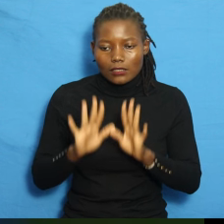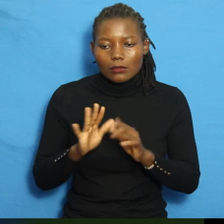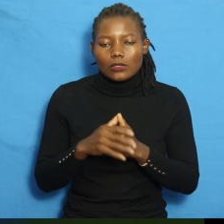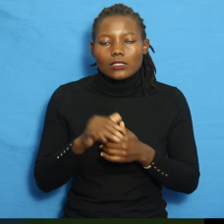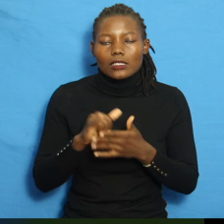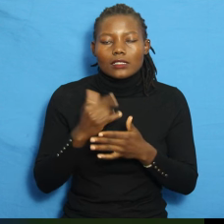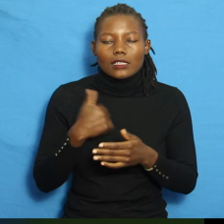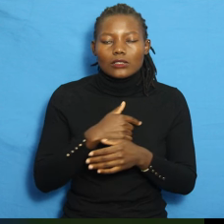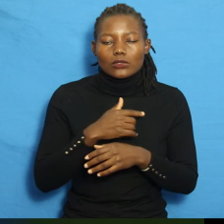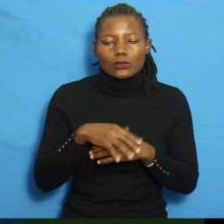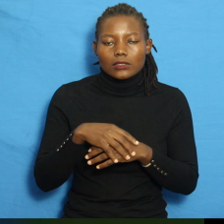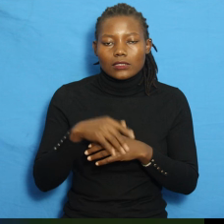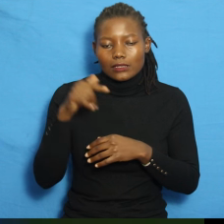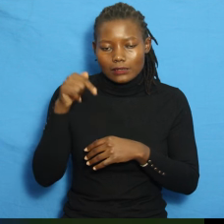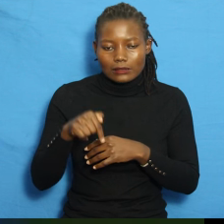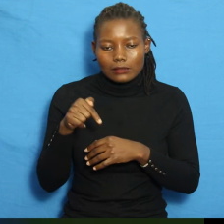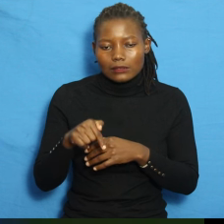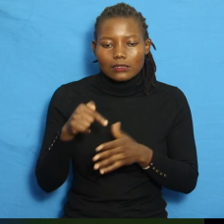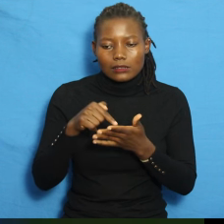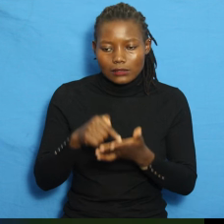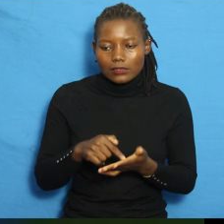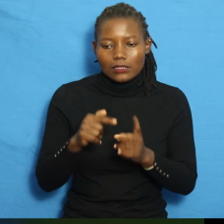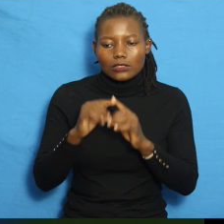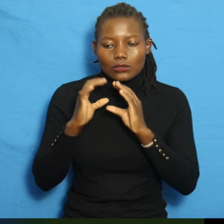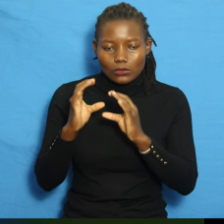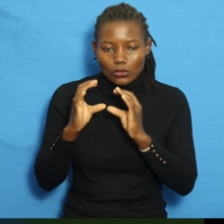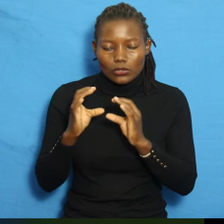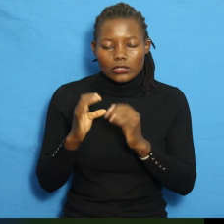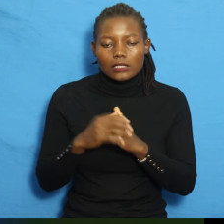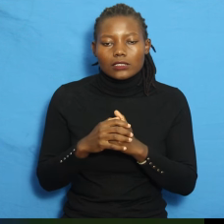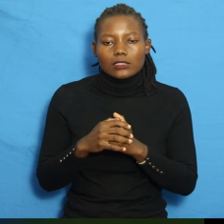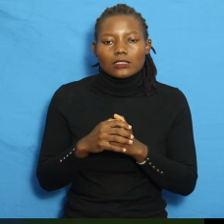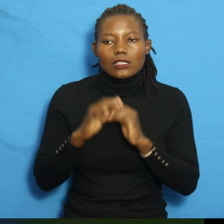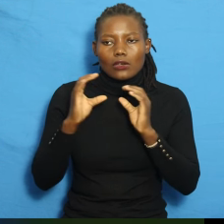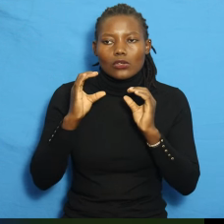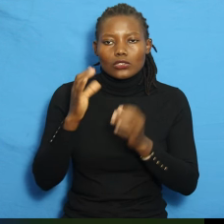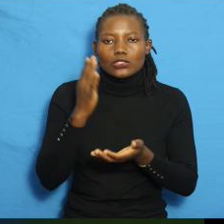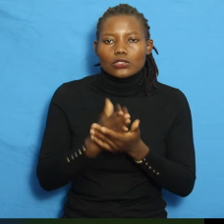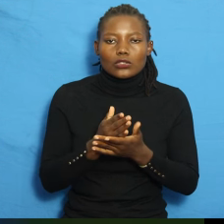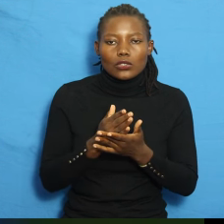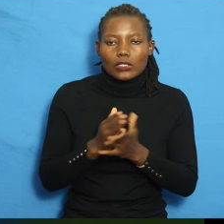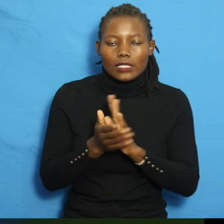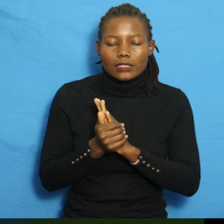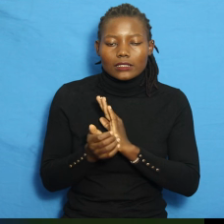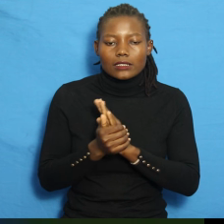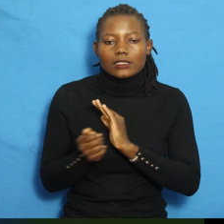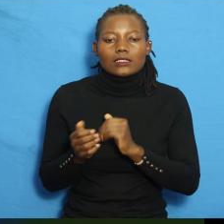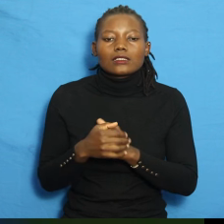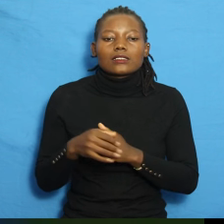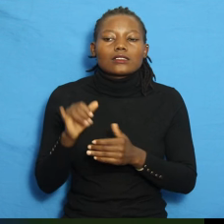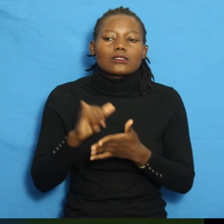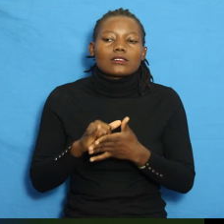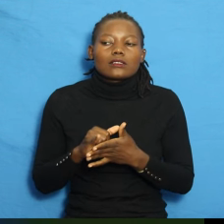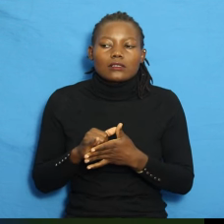we emphasize to our coaches the coaching of correct technique so